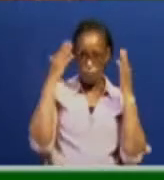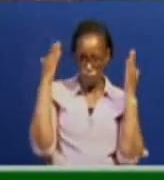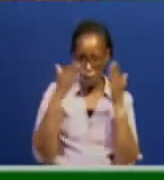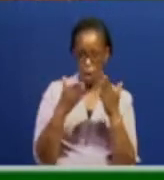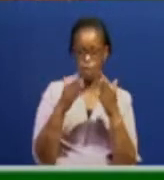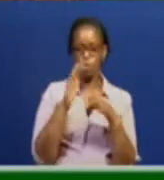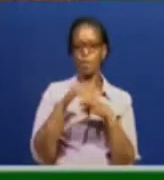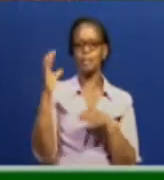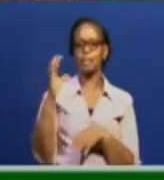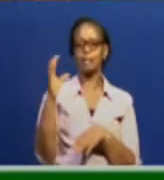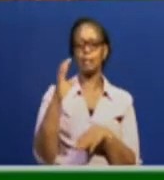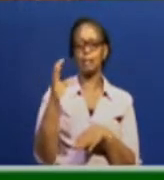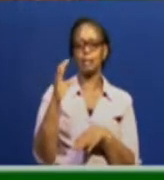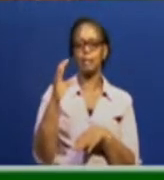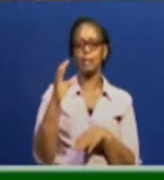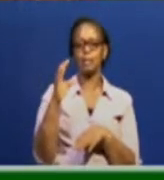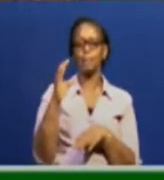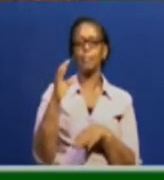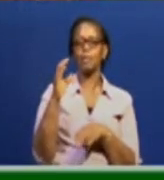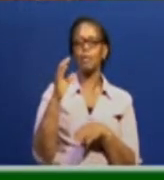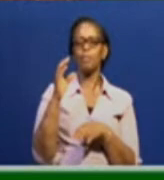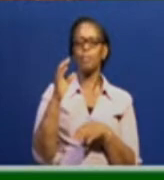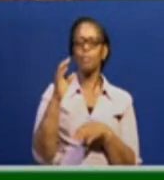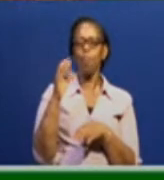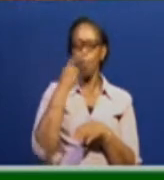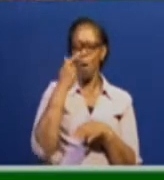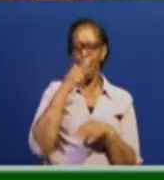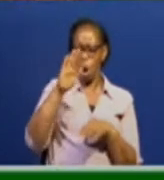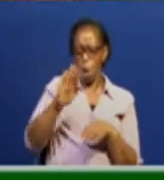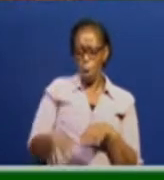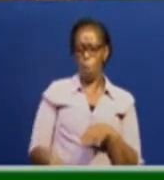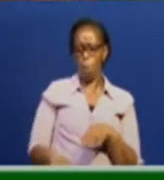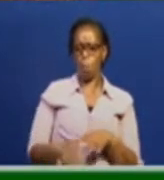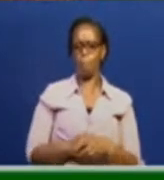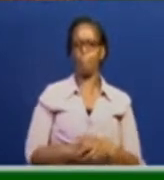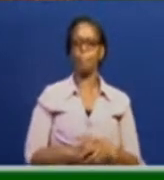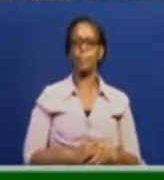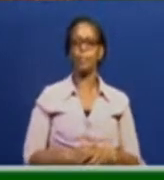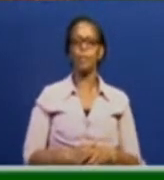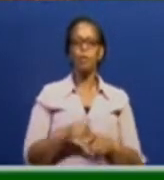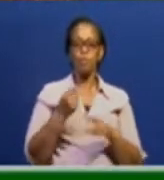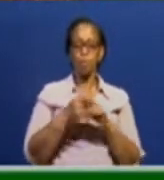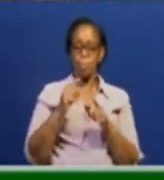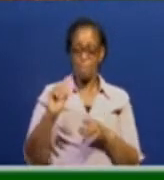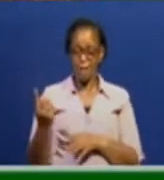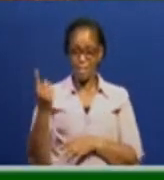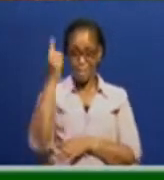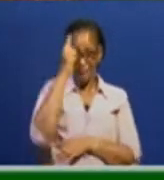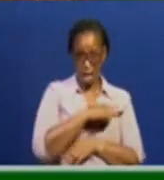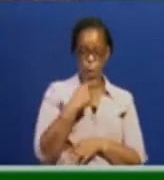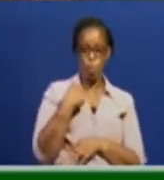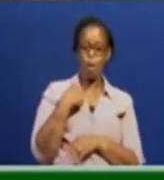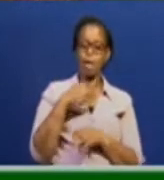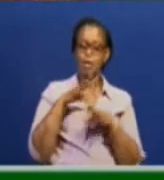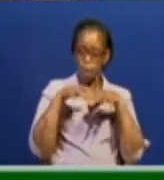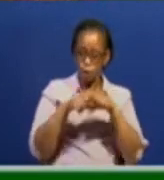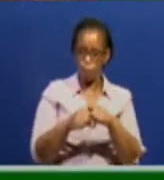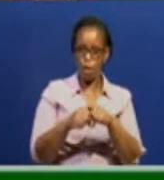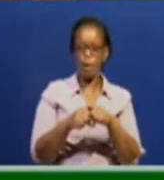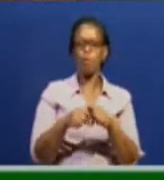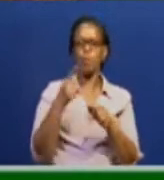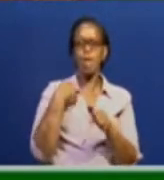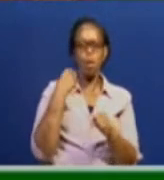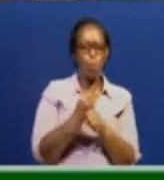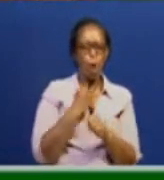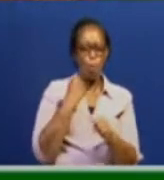on citizens at the bottom of the pyramid. From the first day in office, we have worked hard